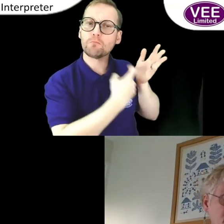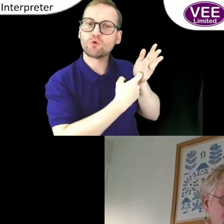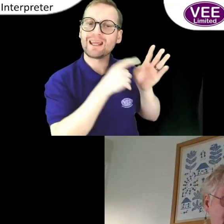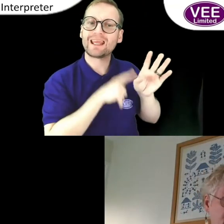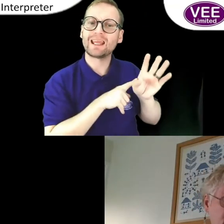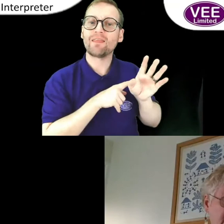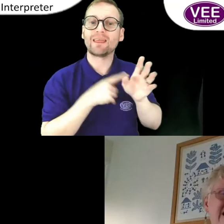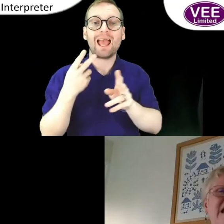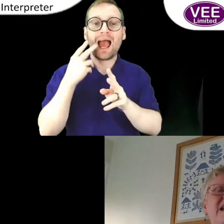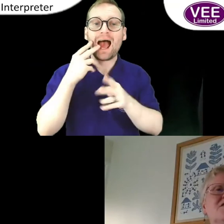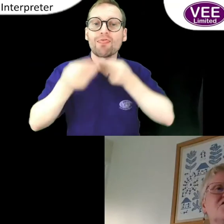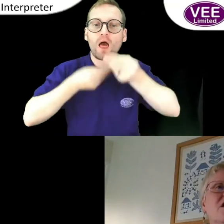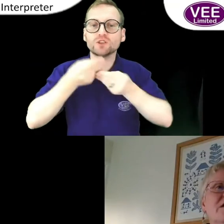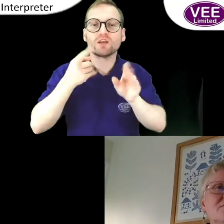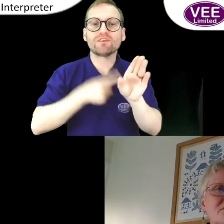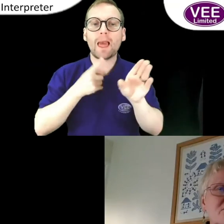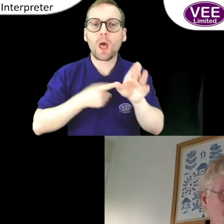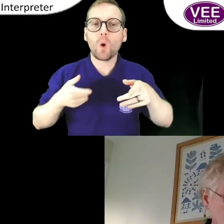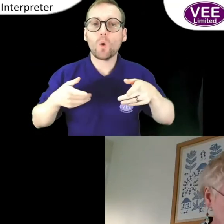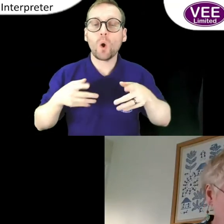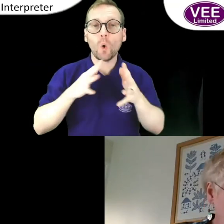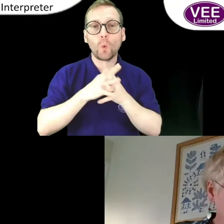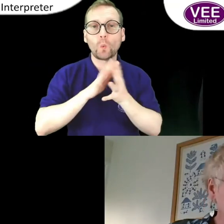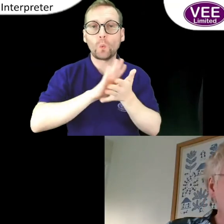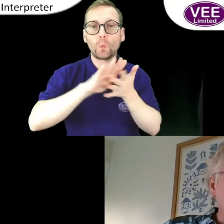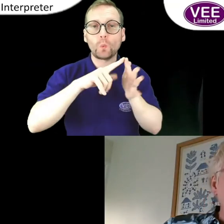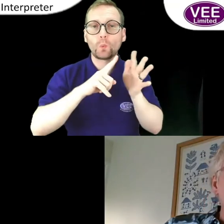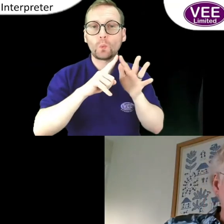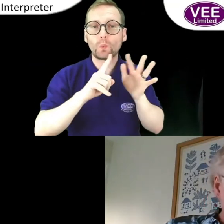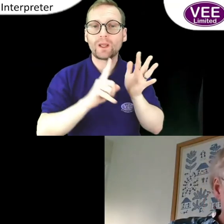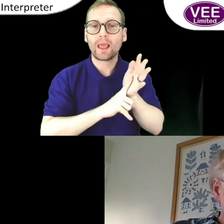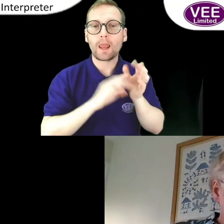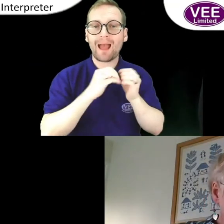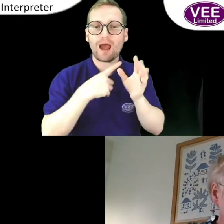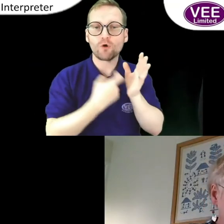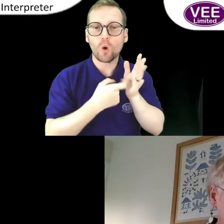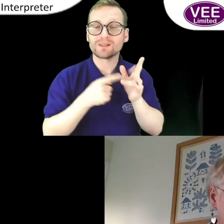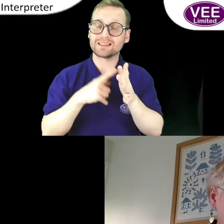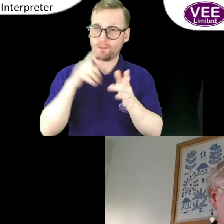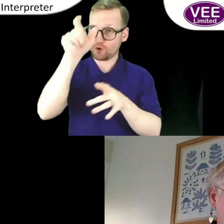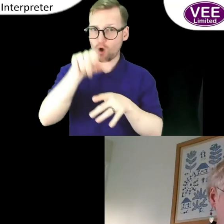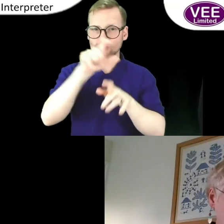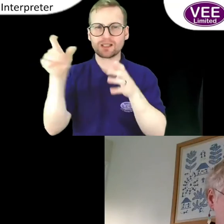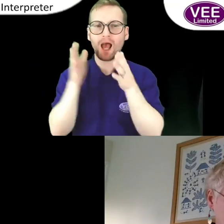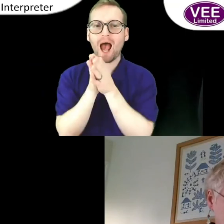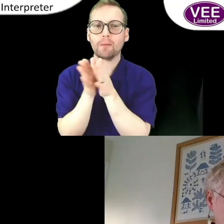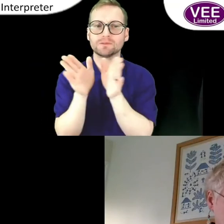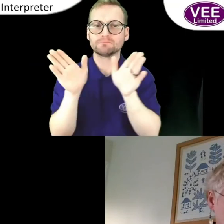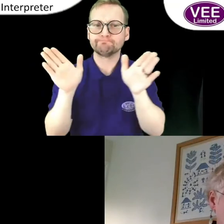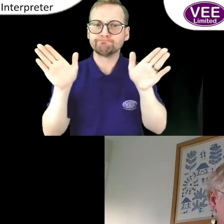Yellow Wheelbarrow, he describes the cross as its arms outstretched to offer